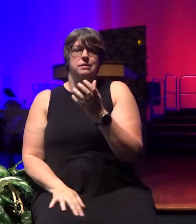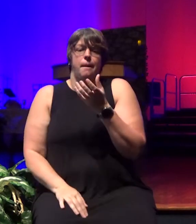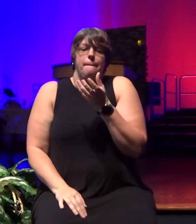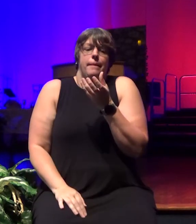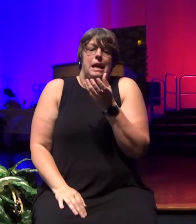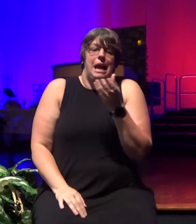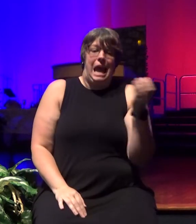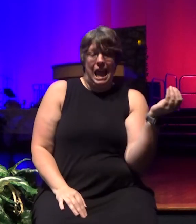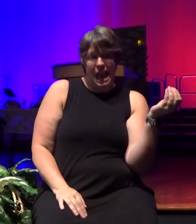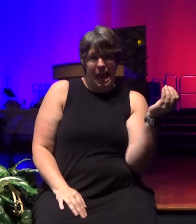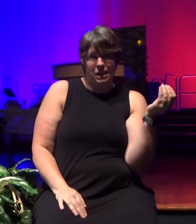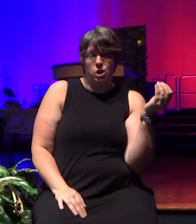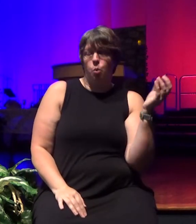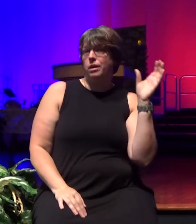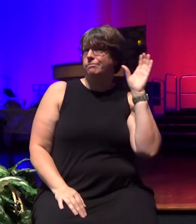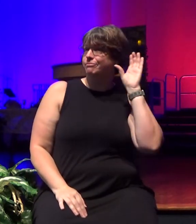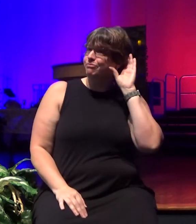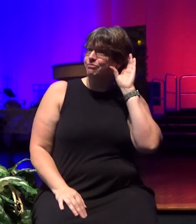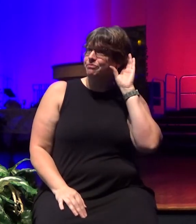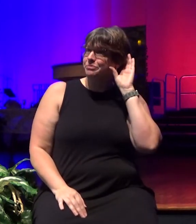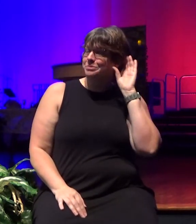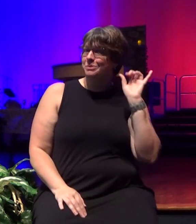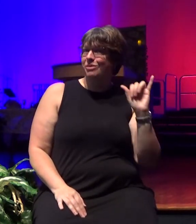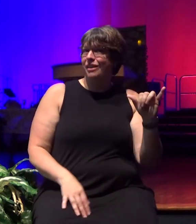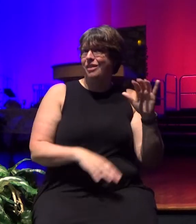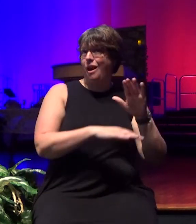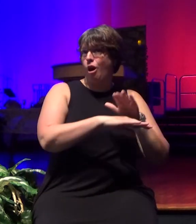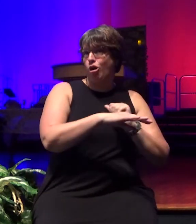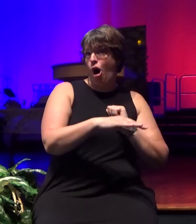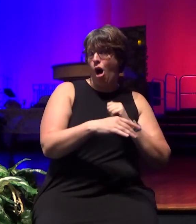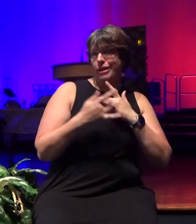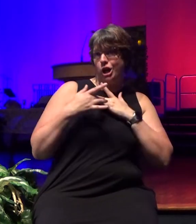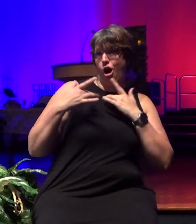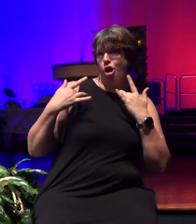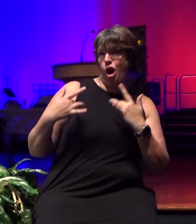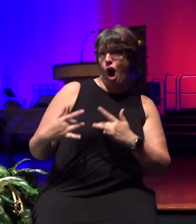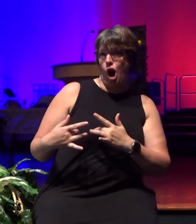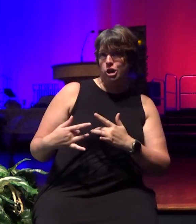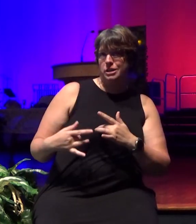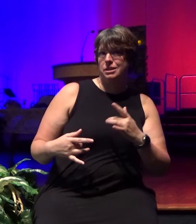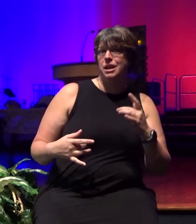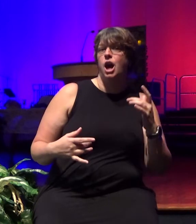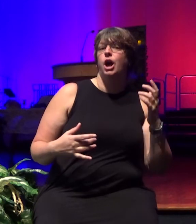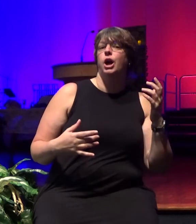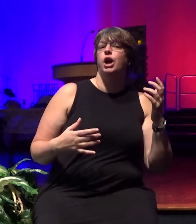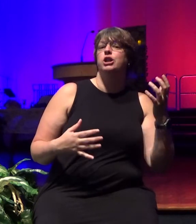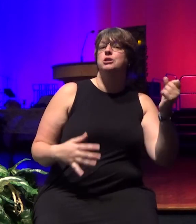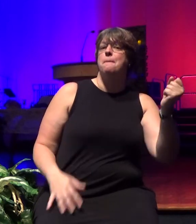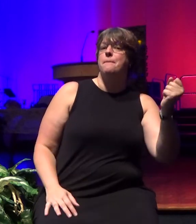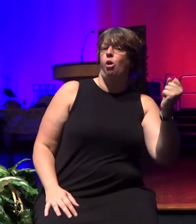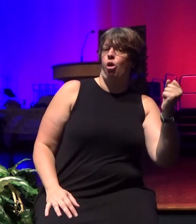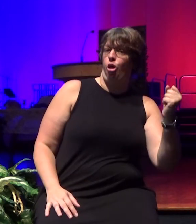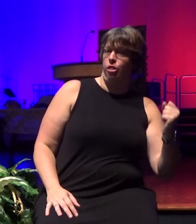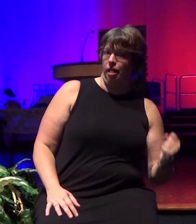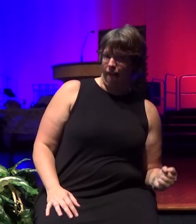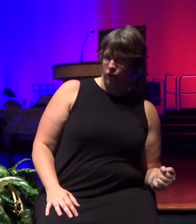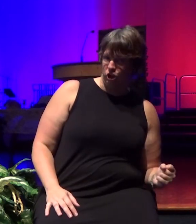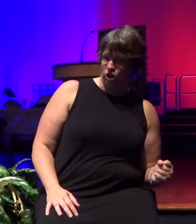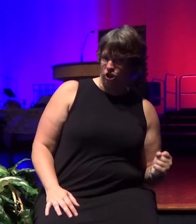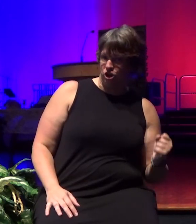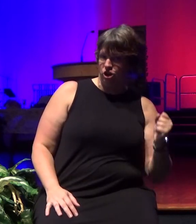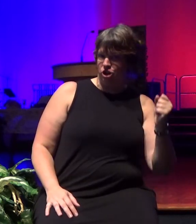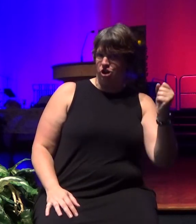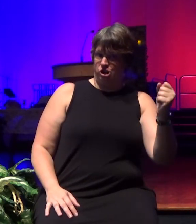"Everything that you love, you will eventually lose. But in the end, love